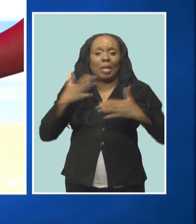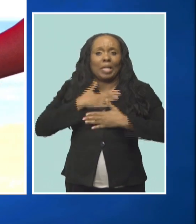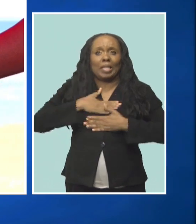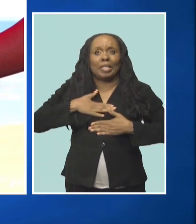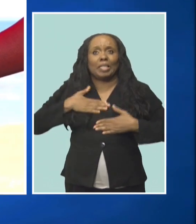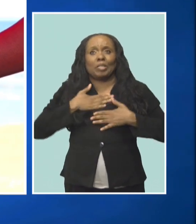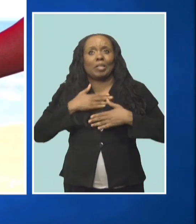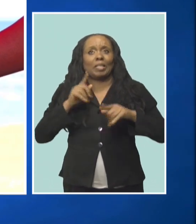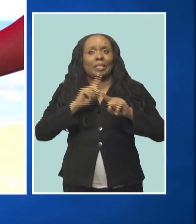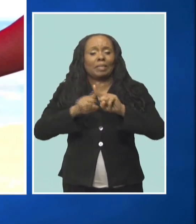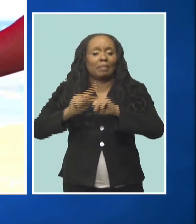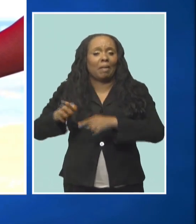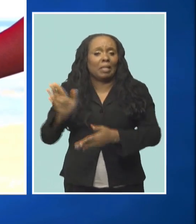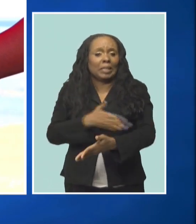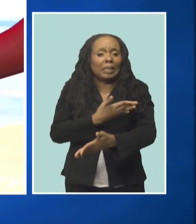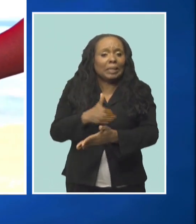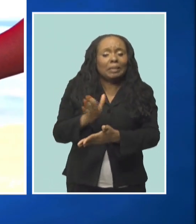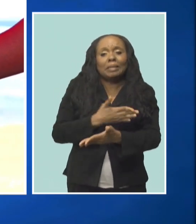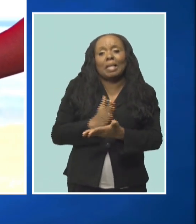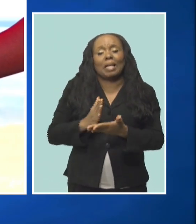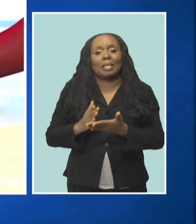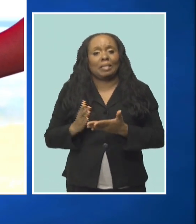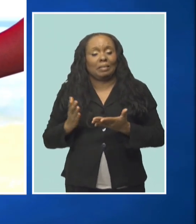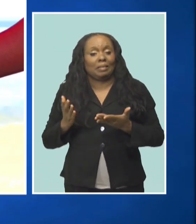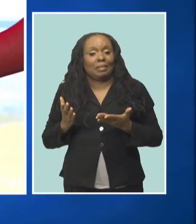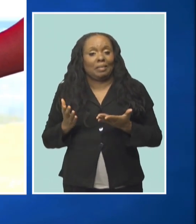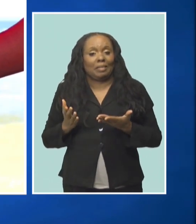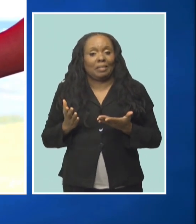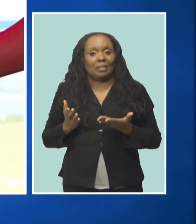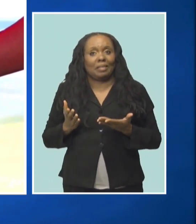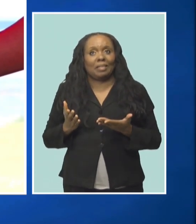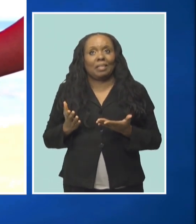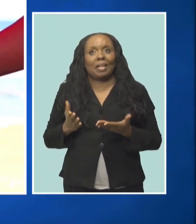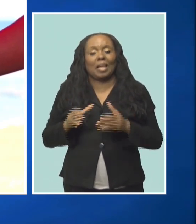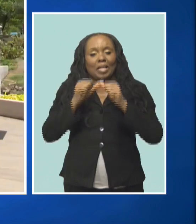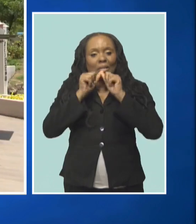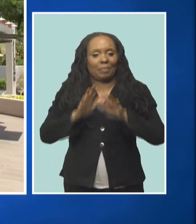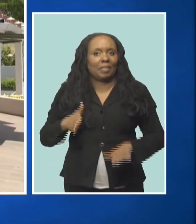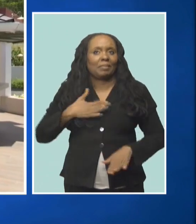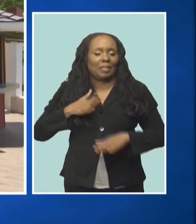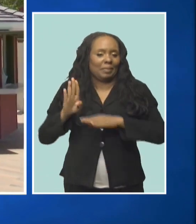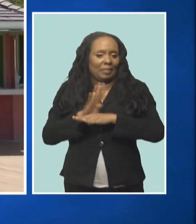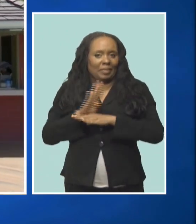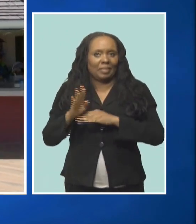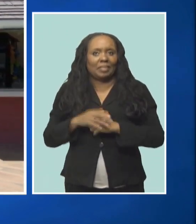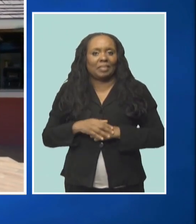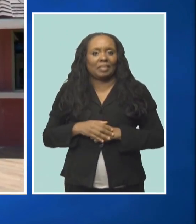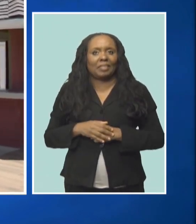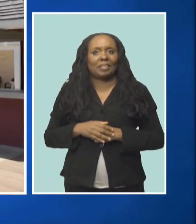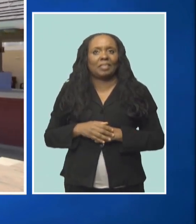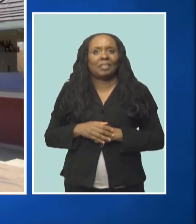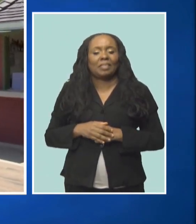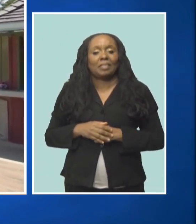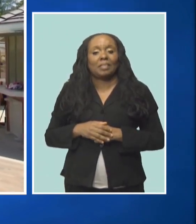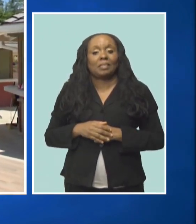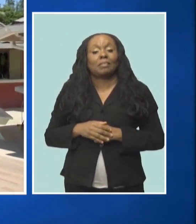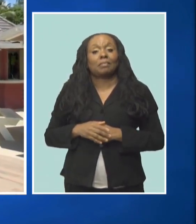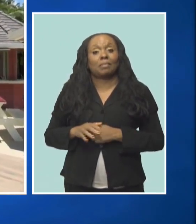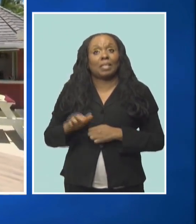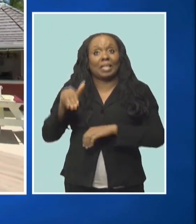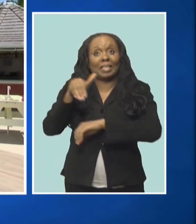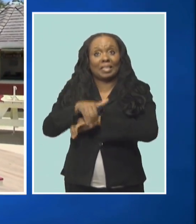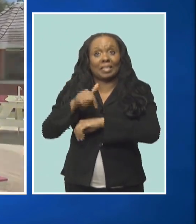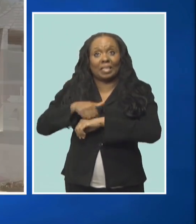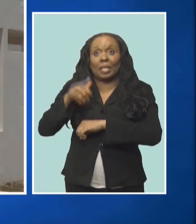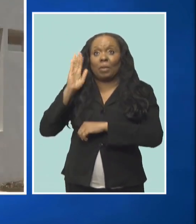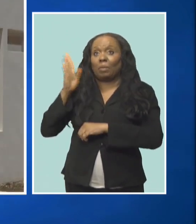with the entertainment that we will have on that day. And as I said, to bless my business as well. The Bathsheba by Night will be held at